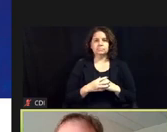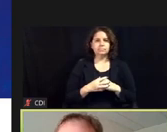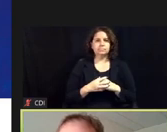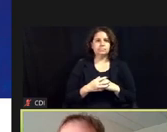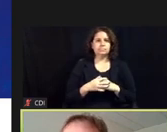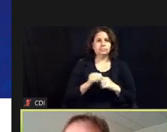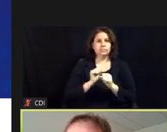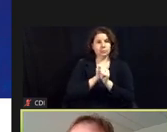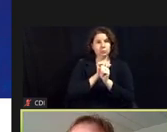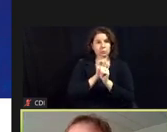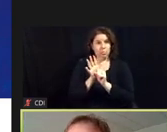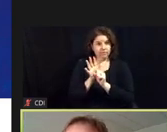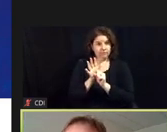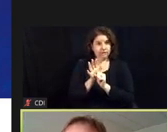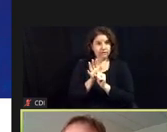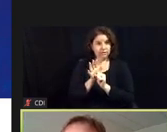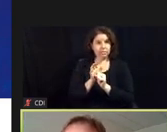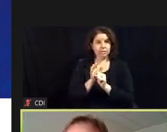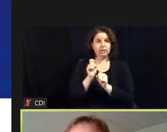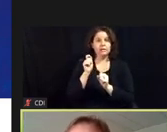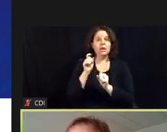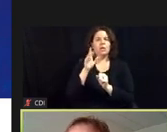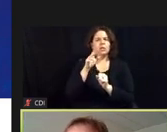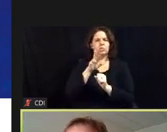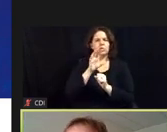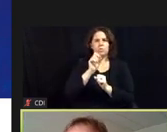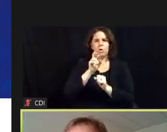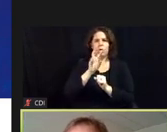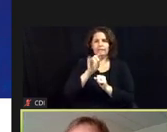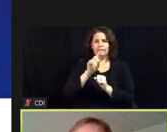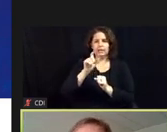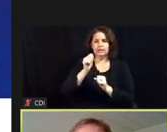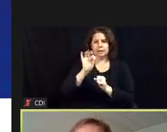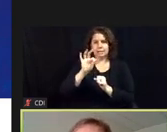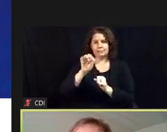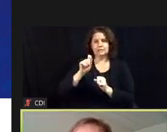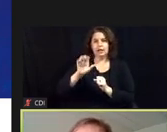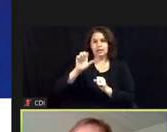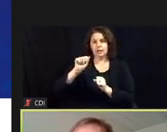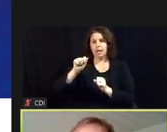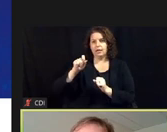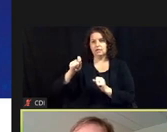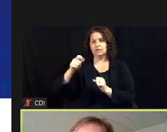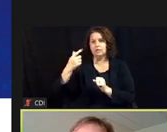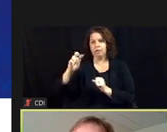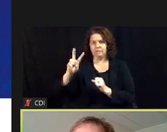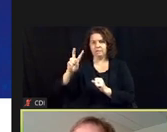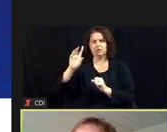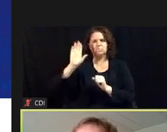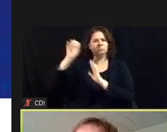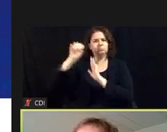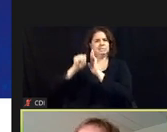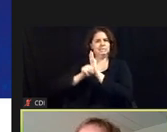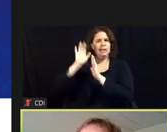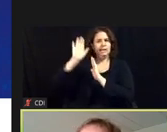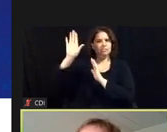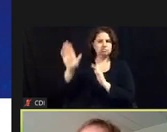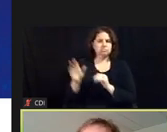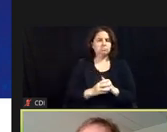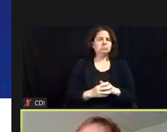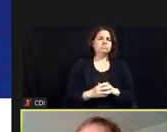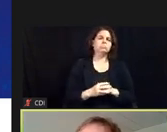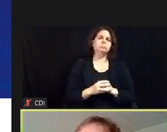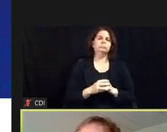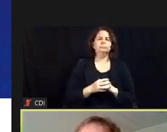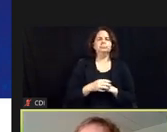covid19.ca.gov. You can see where we are with regards to our numbers on any given day. And if you have a question about what sector may be open